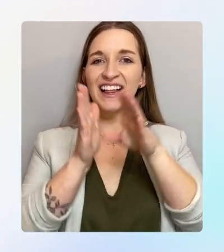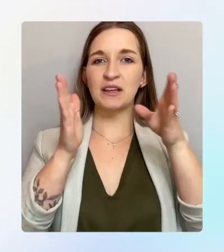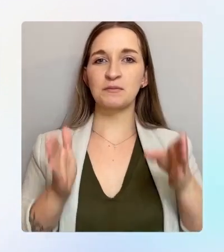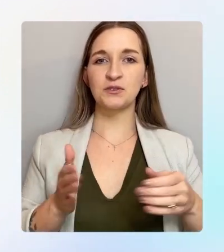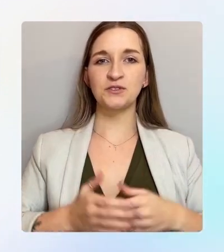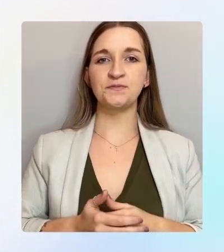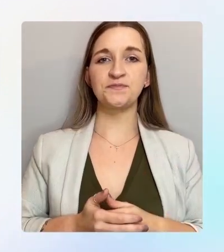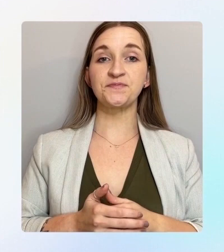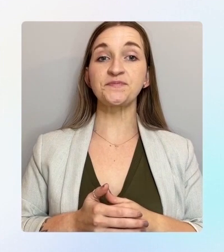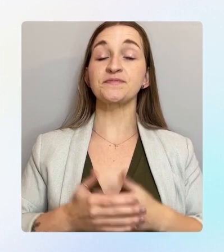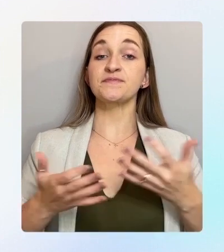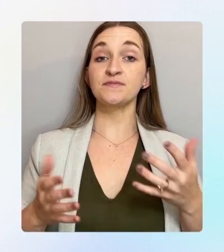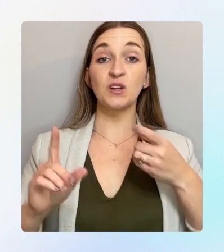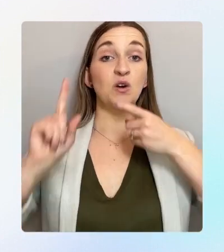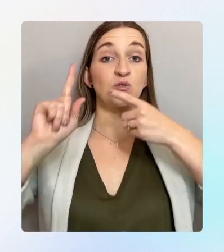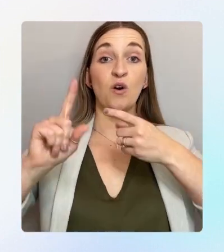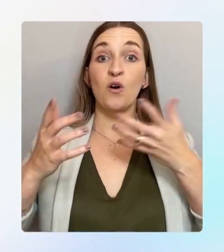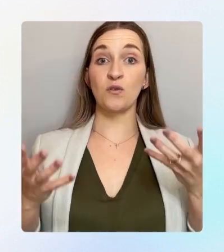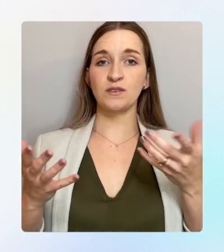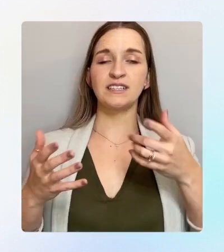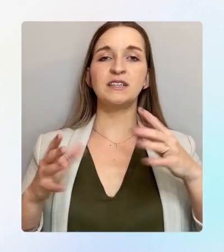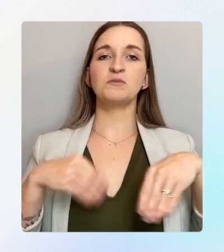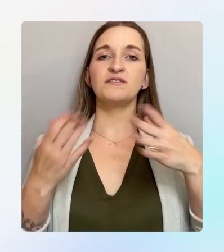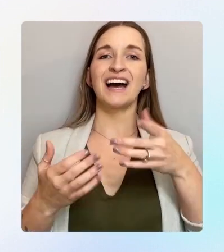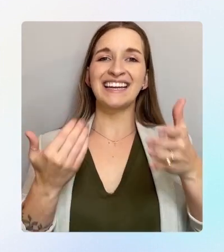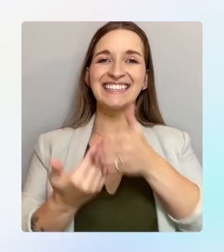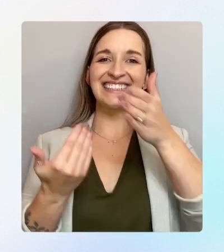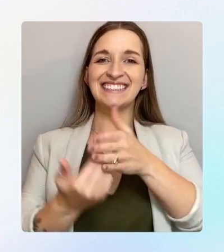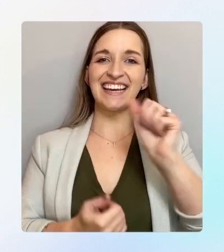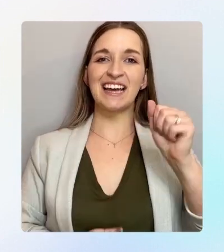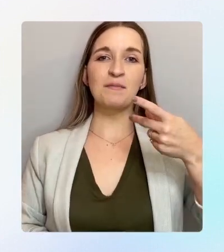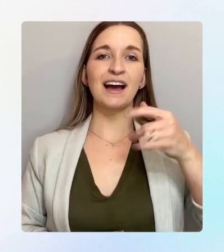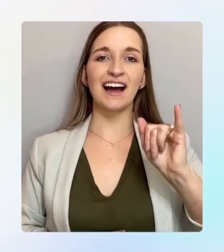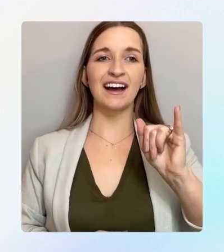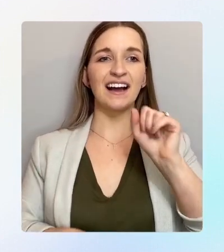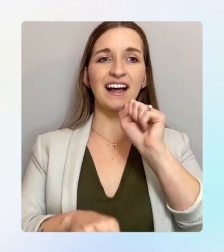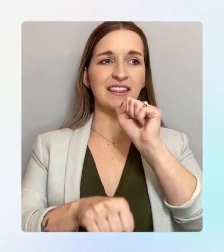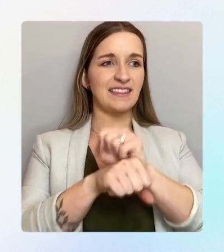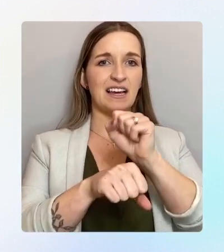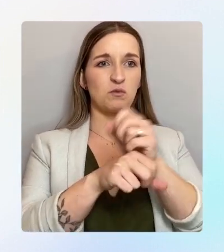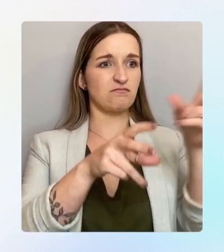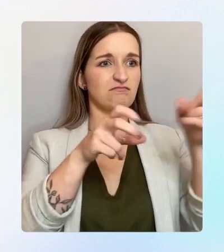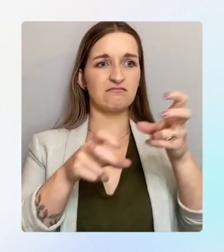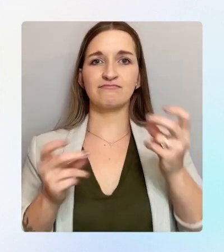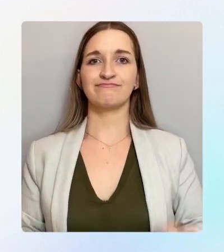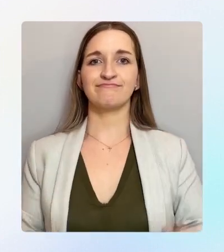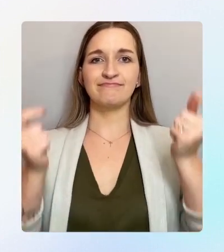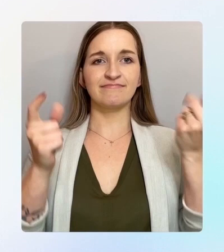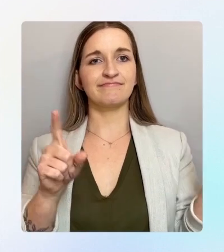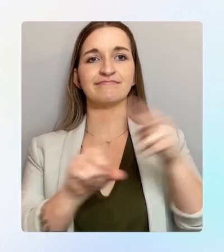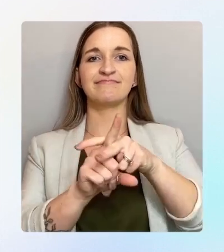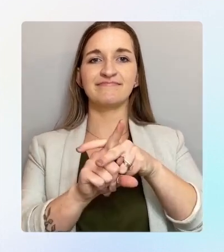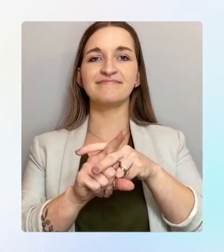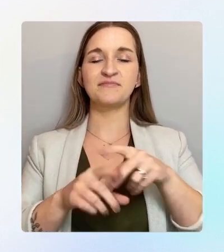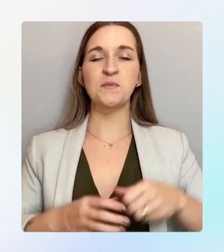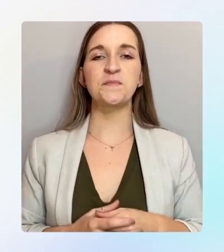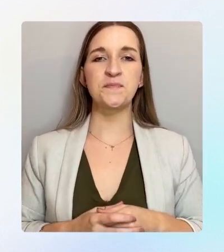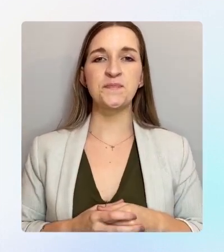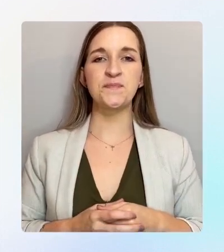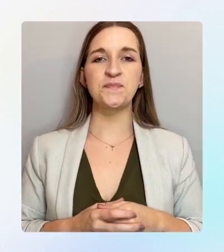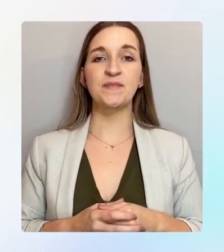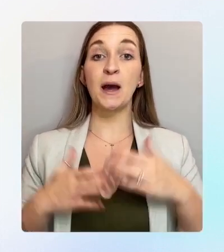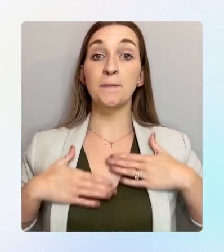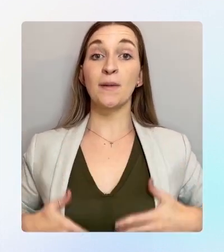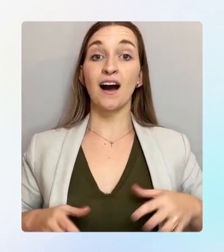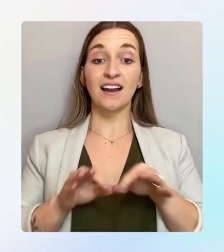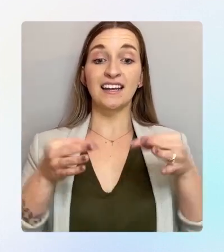easy API that works right out of the box for rich social applications. Body language is a huge part of